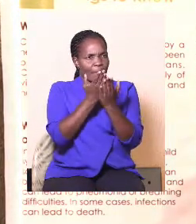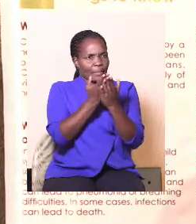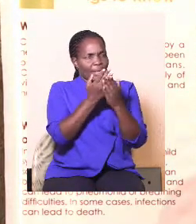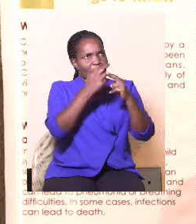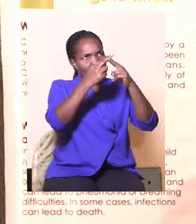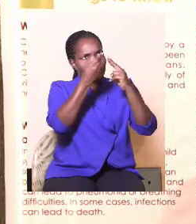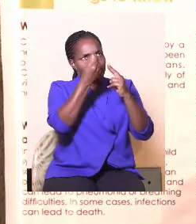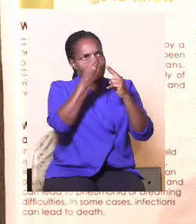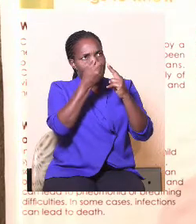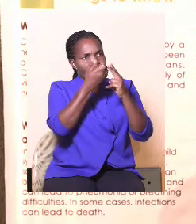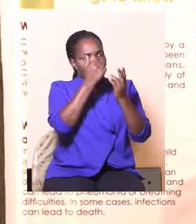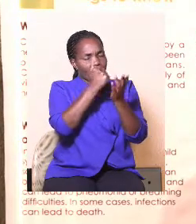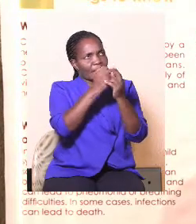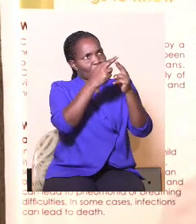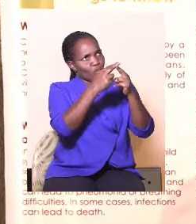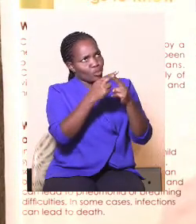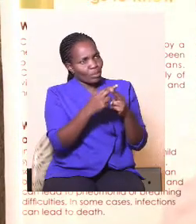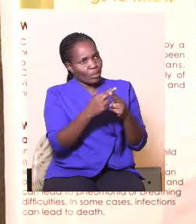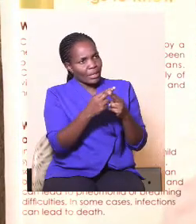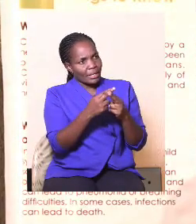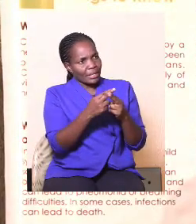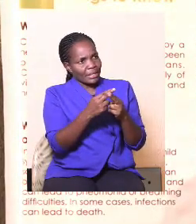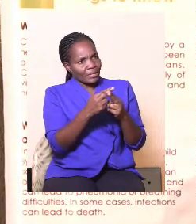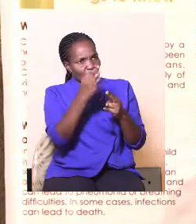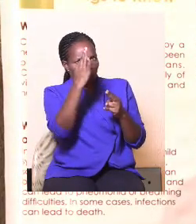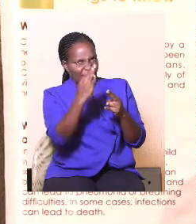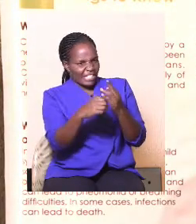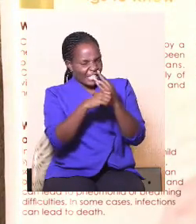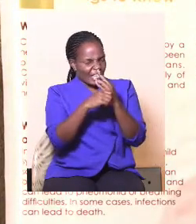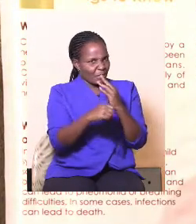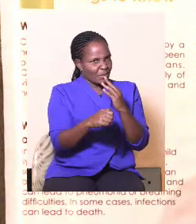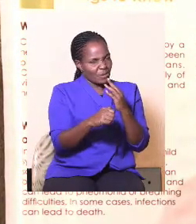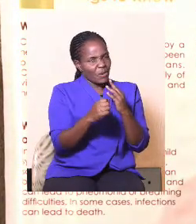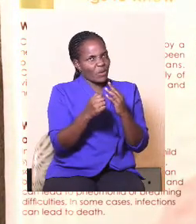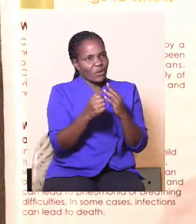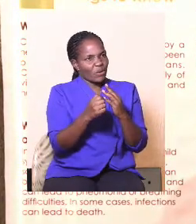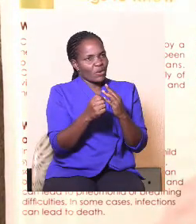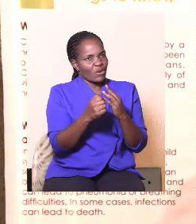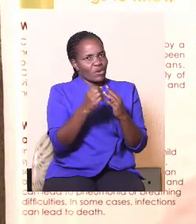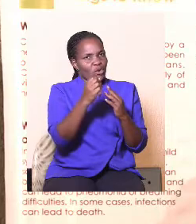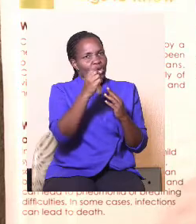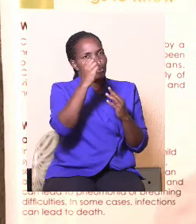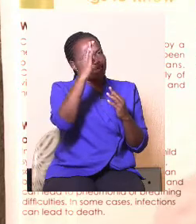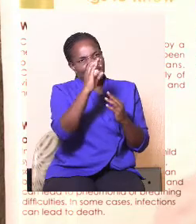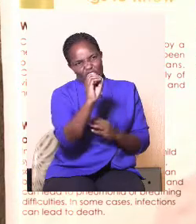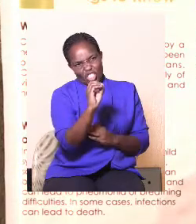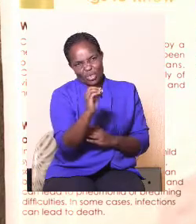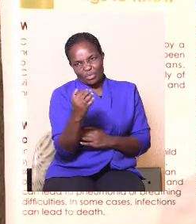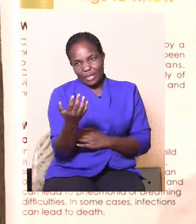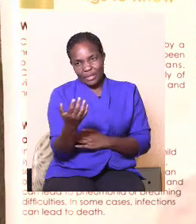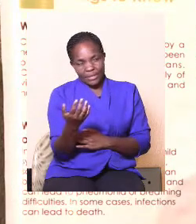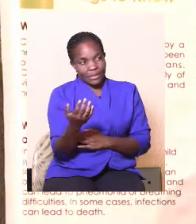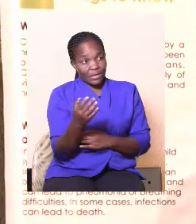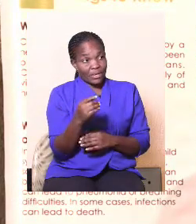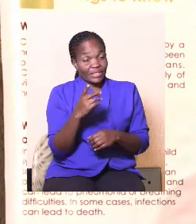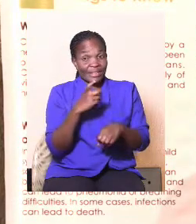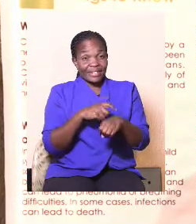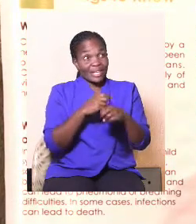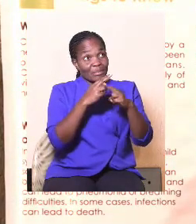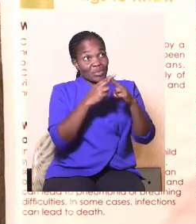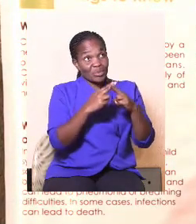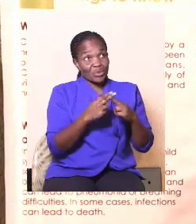scheme we are rolling out to help people who can borrow. Of course, when you go to the bank and take a loan, you need to have capacity to be able to pay back. So the